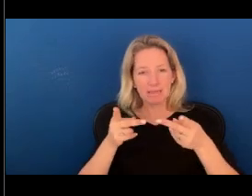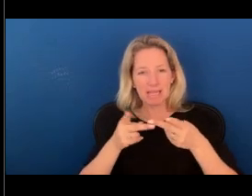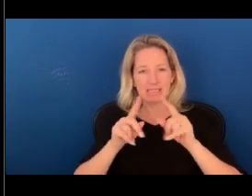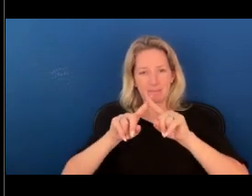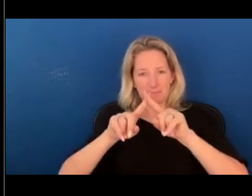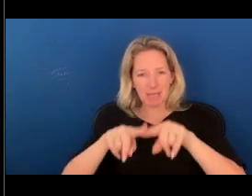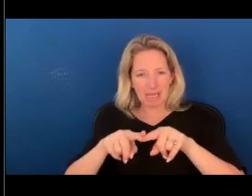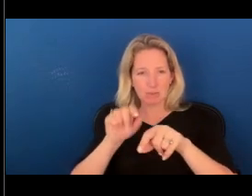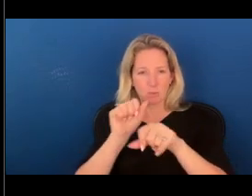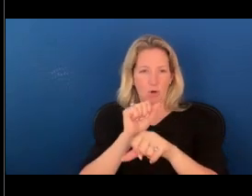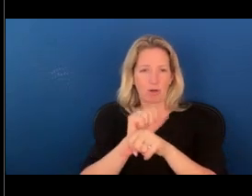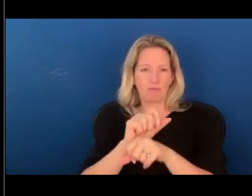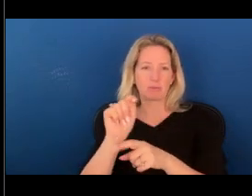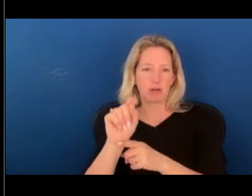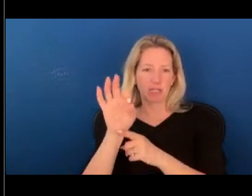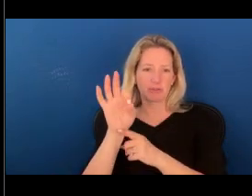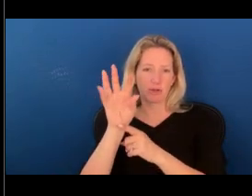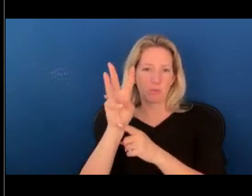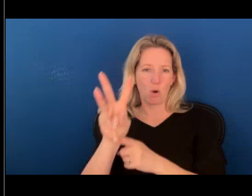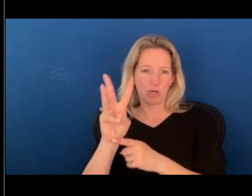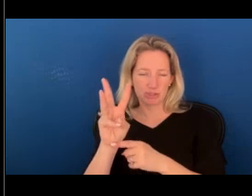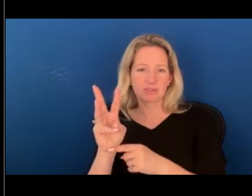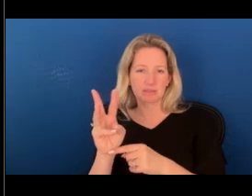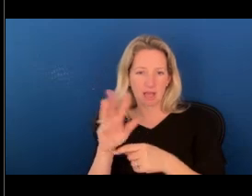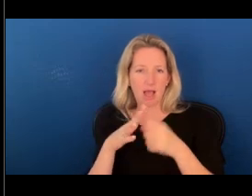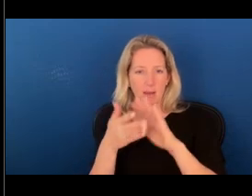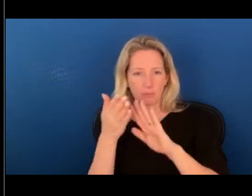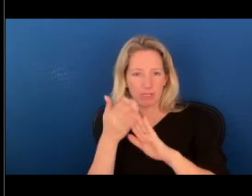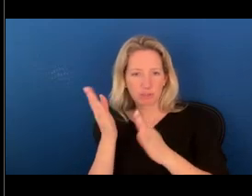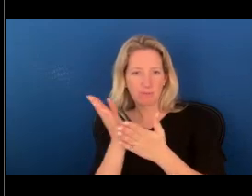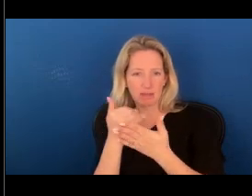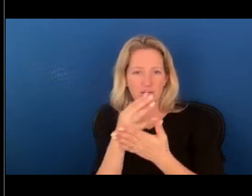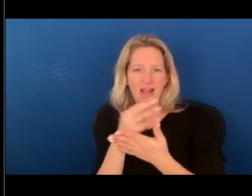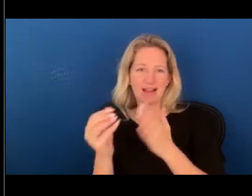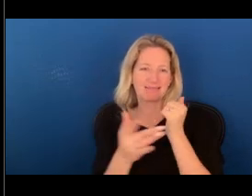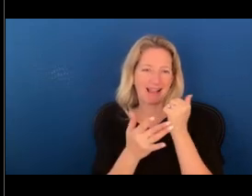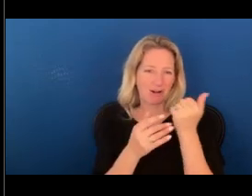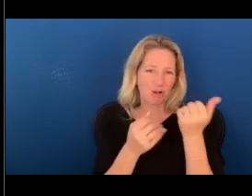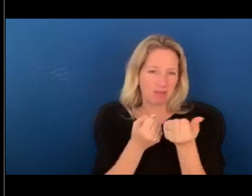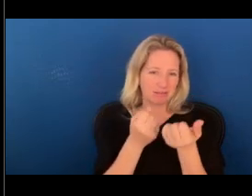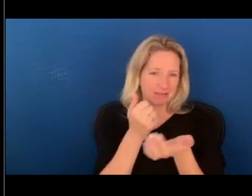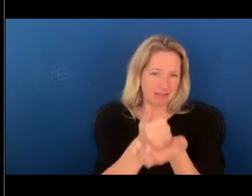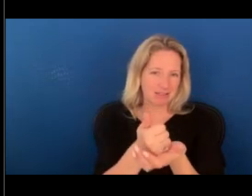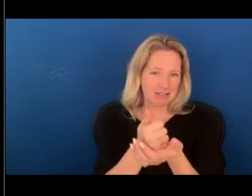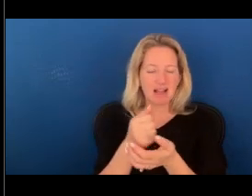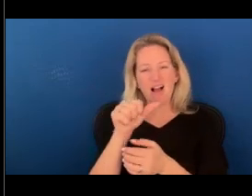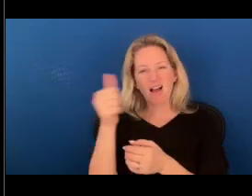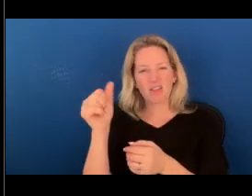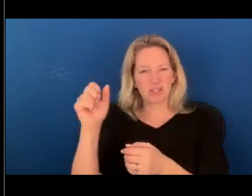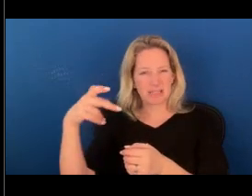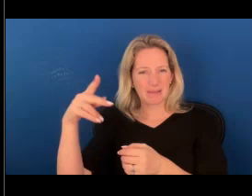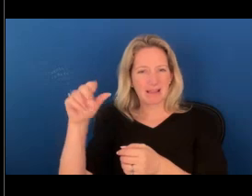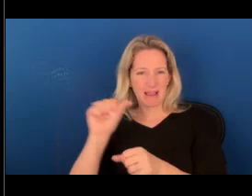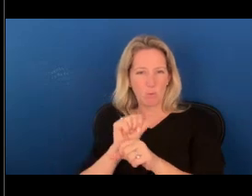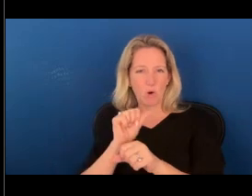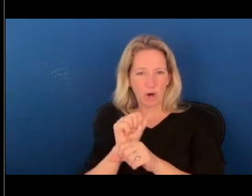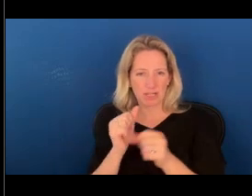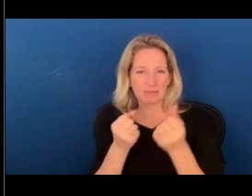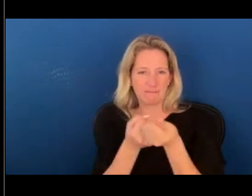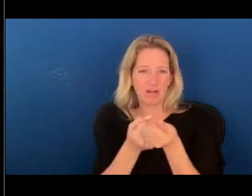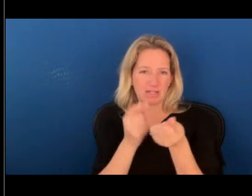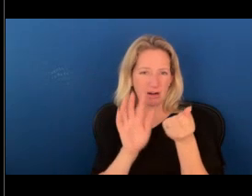budget and through technical assistance. And we do have other EPA programs that have funded trash mitigation work around the country. Next slide,